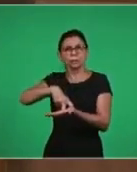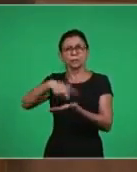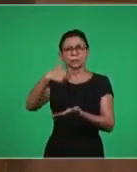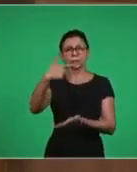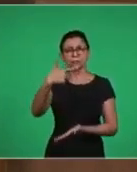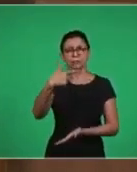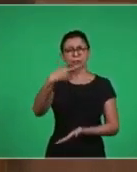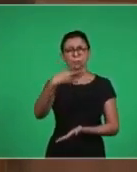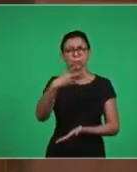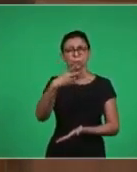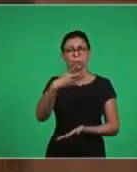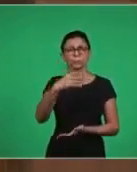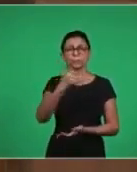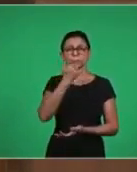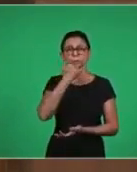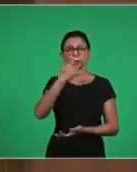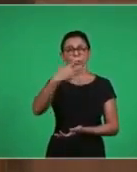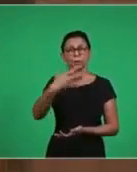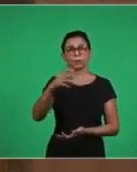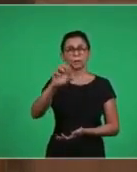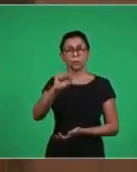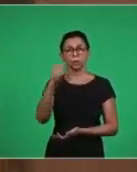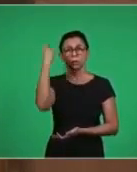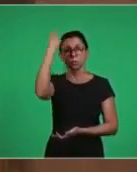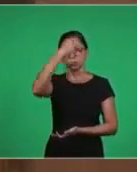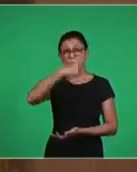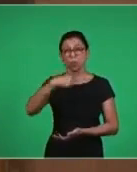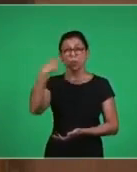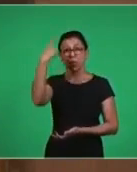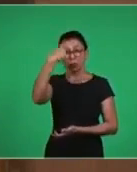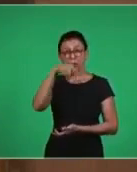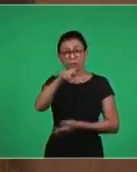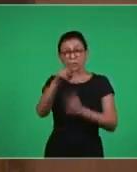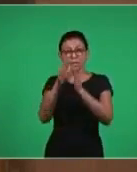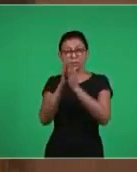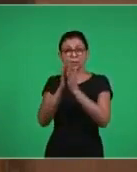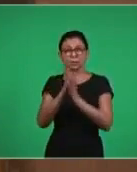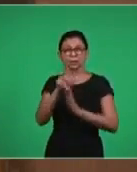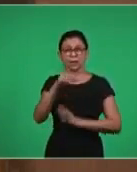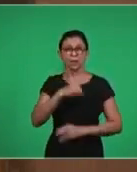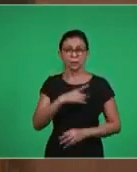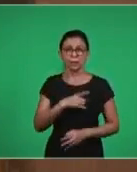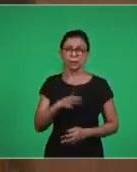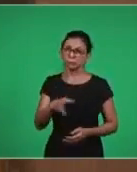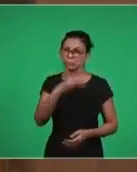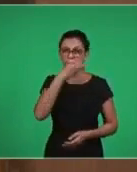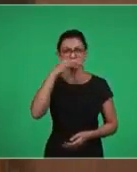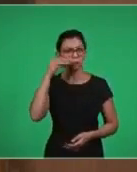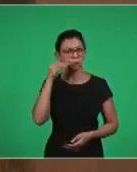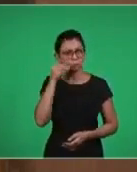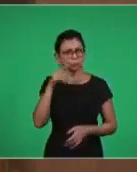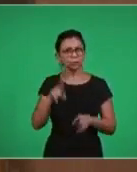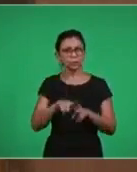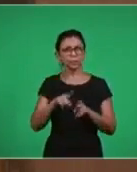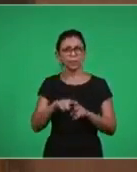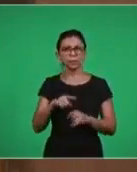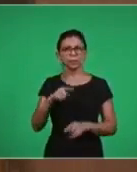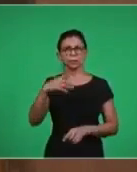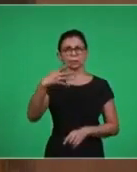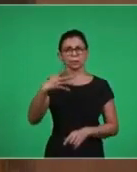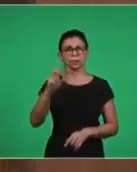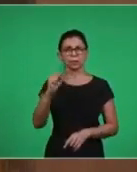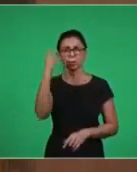bend your knee. We have 48 hours to pray still. And if you're really afraid, then you fast for 48